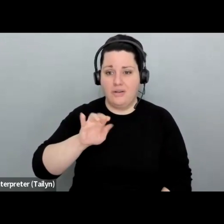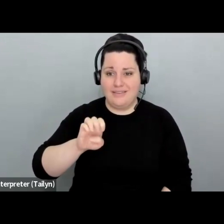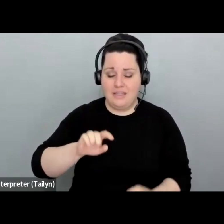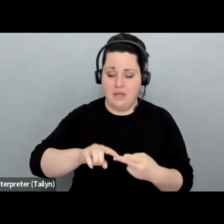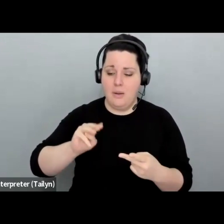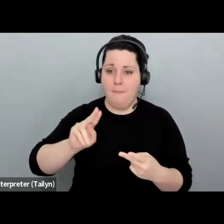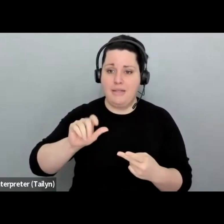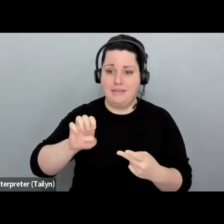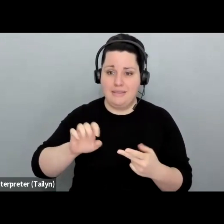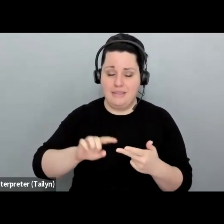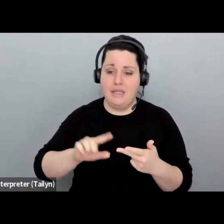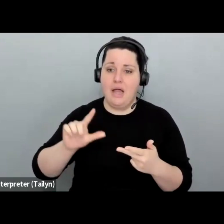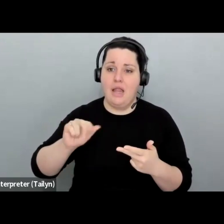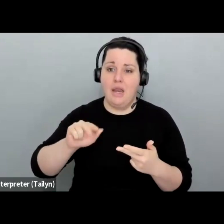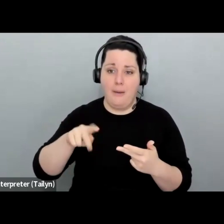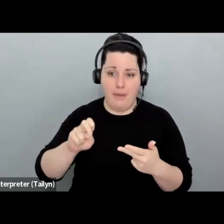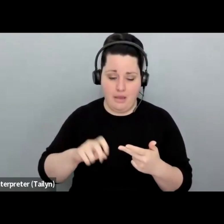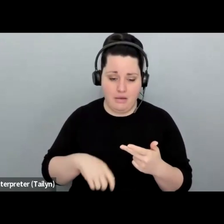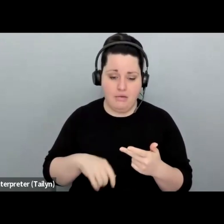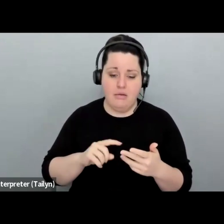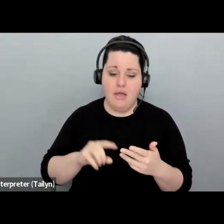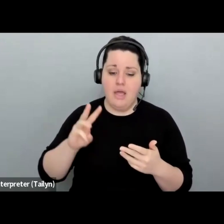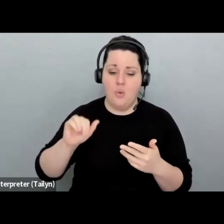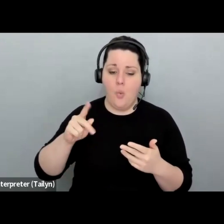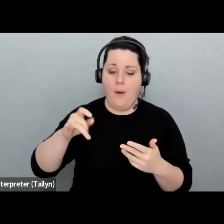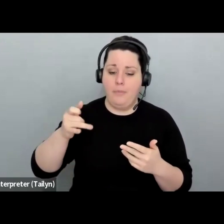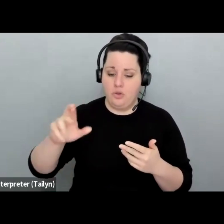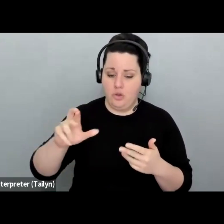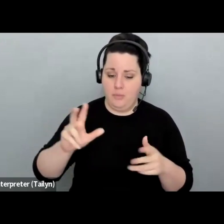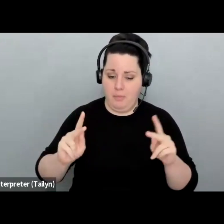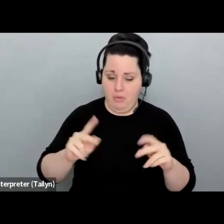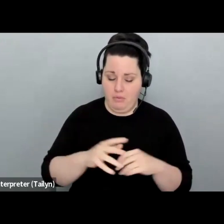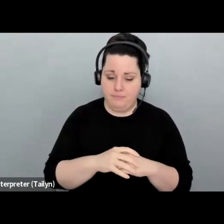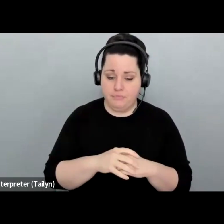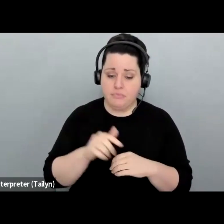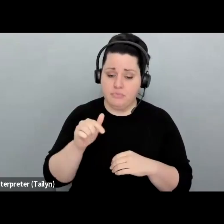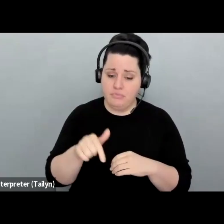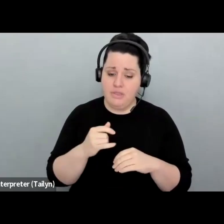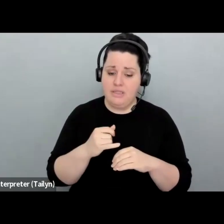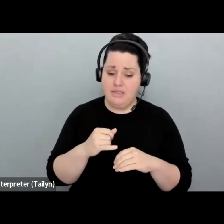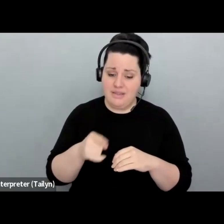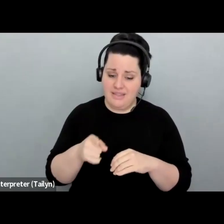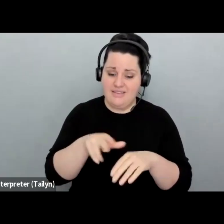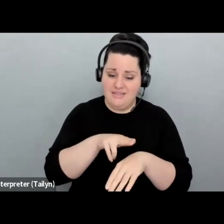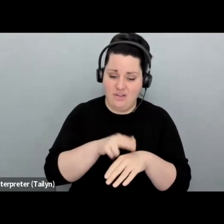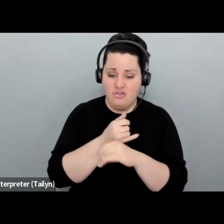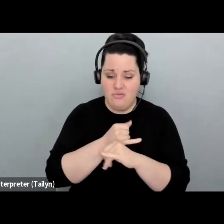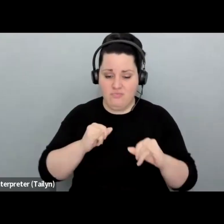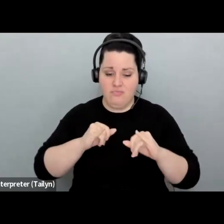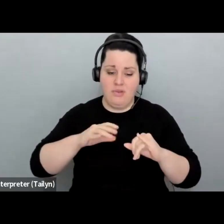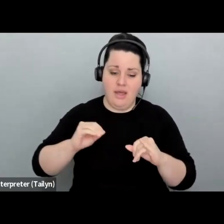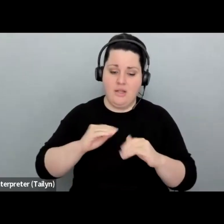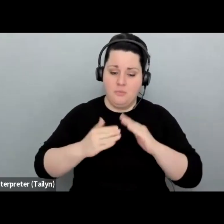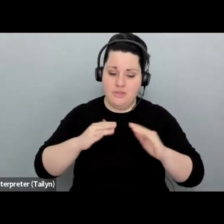Munsee, Lenape, and Wappinger people. These sovereign nations and communities are still thriving